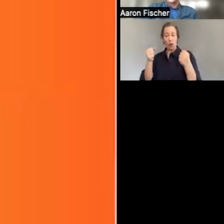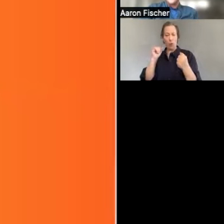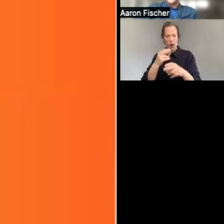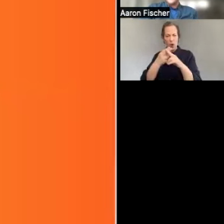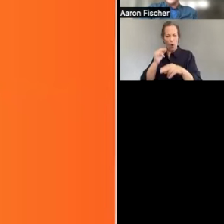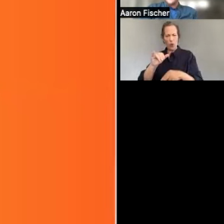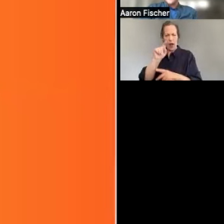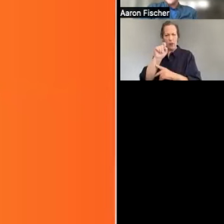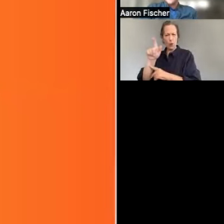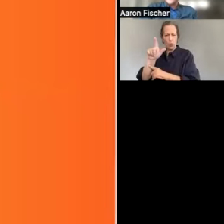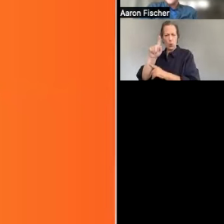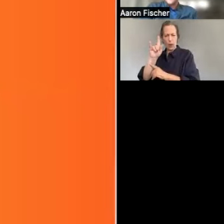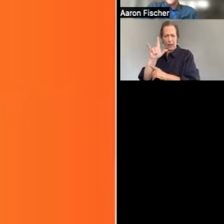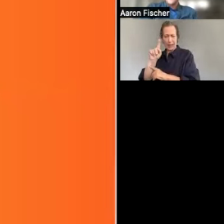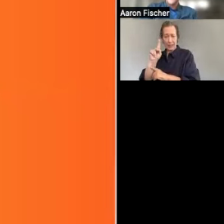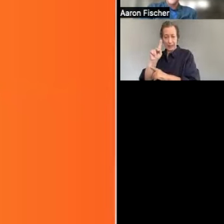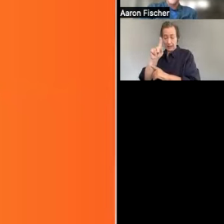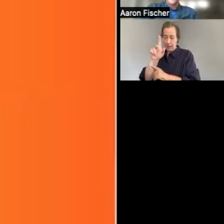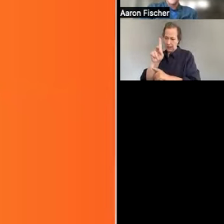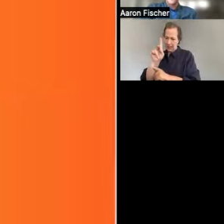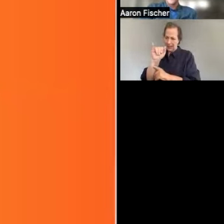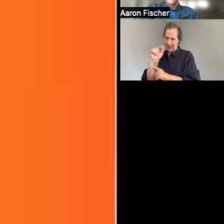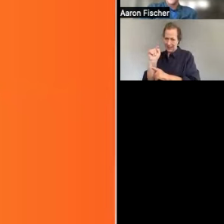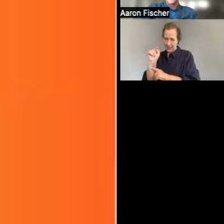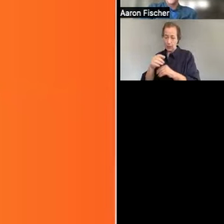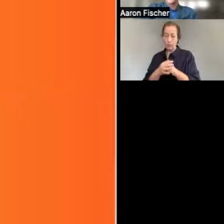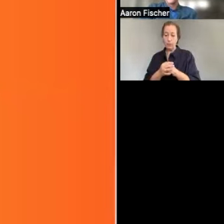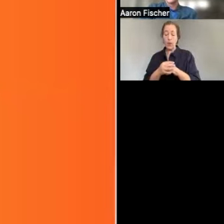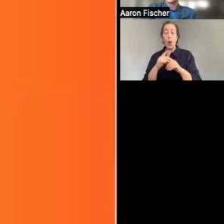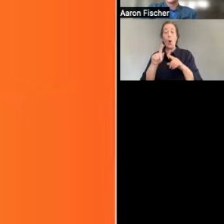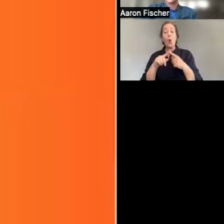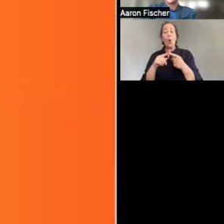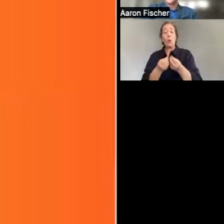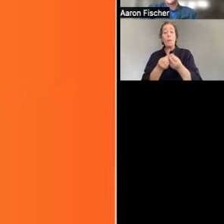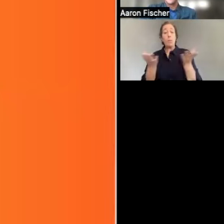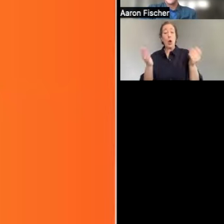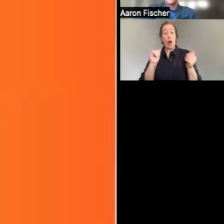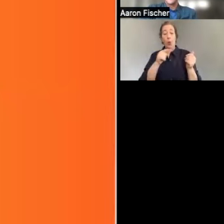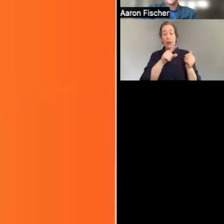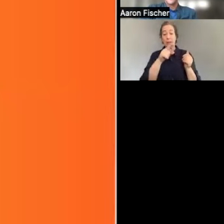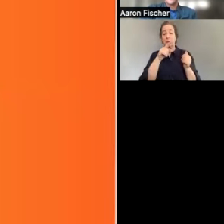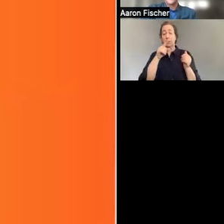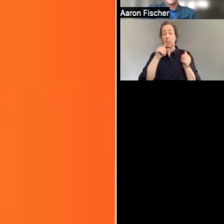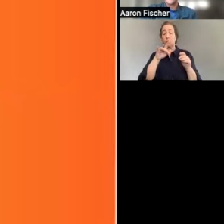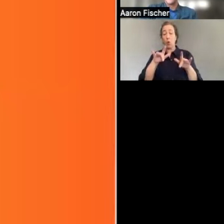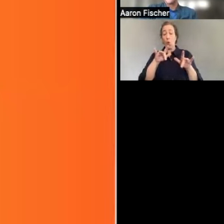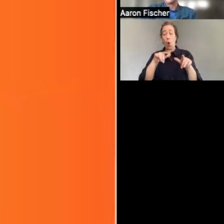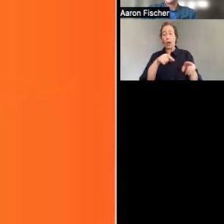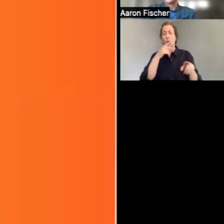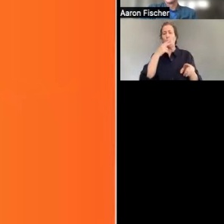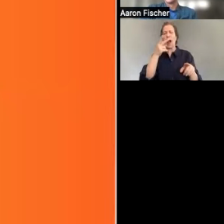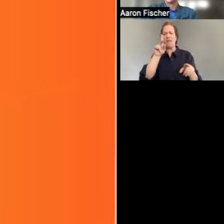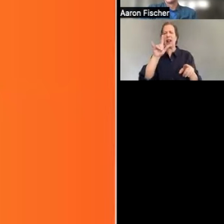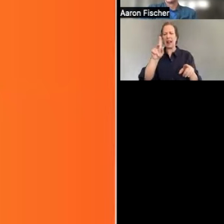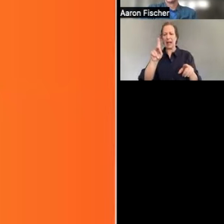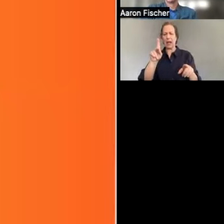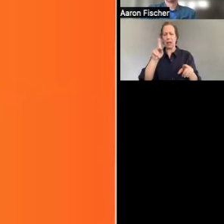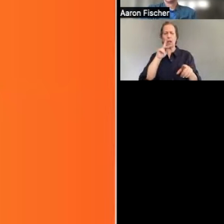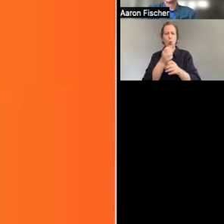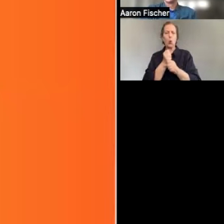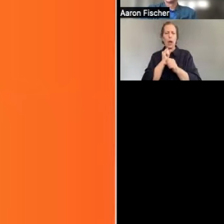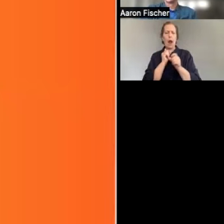And when we put out the recording and the slide deck for today's webinar, that will be hyperlinked, and you'll receive that link to be able to